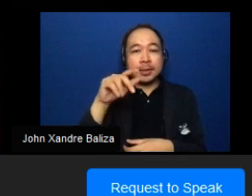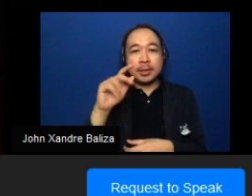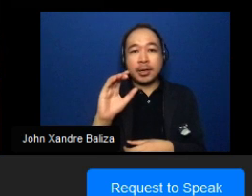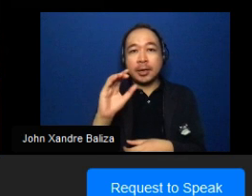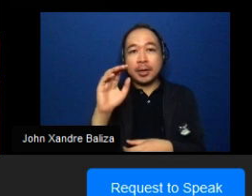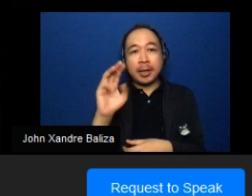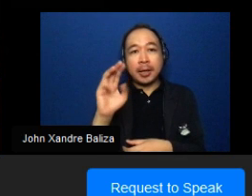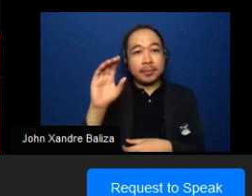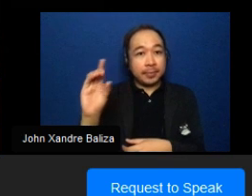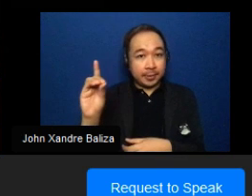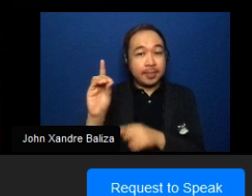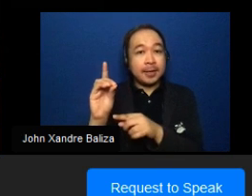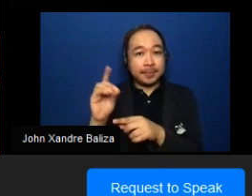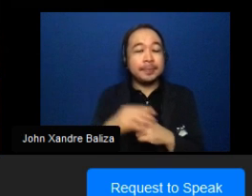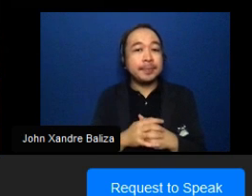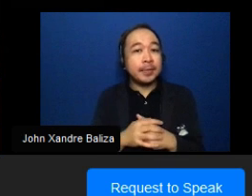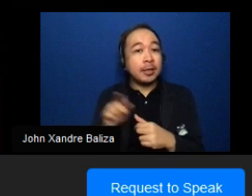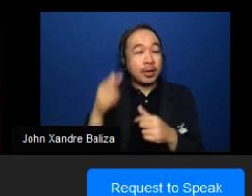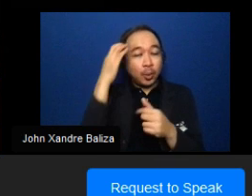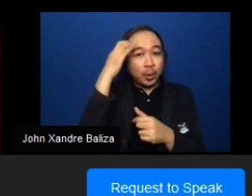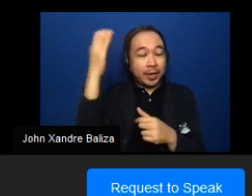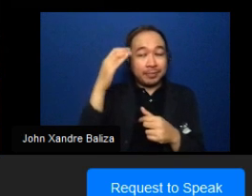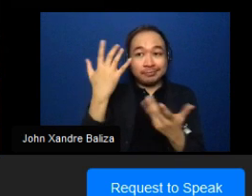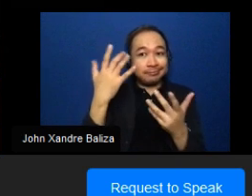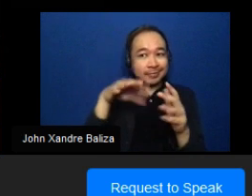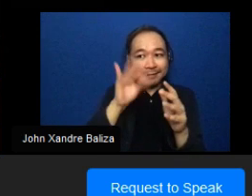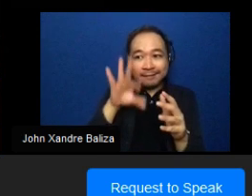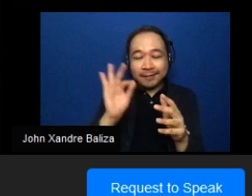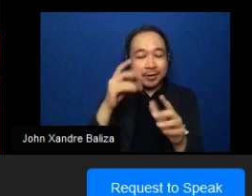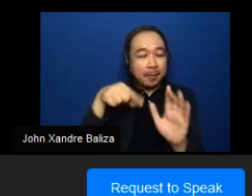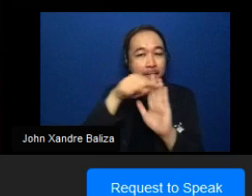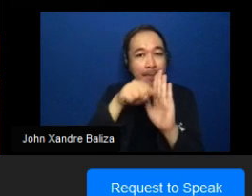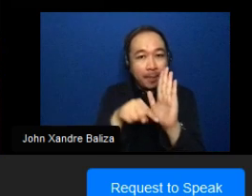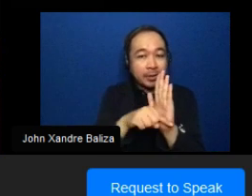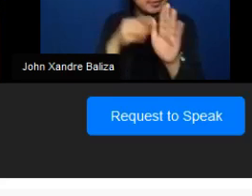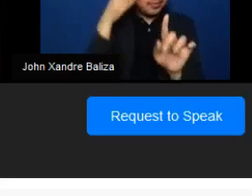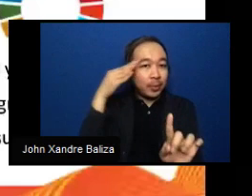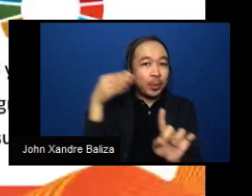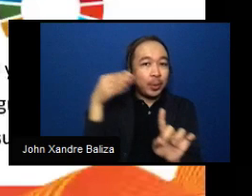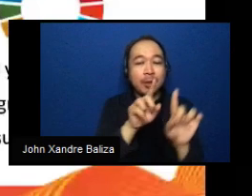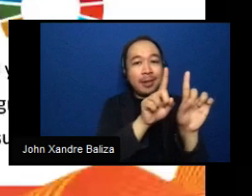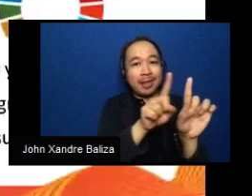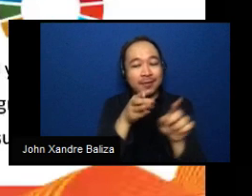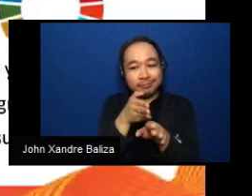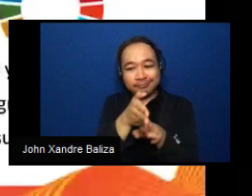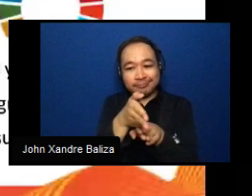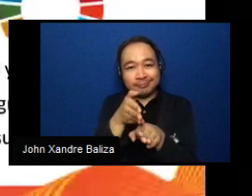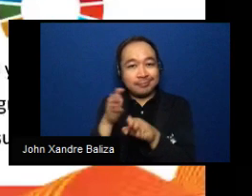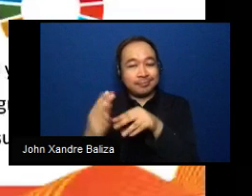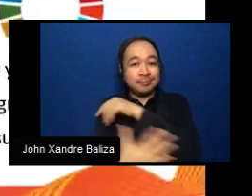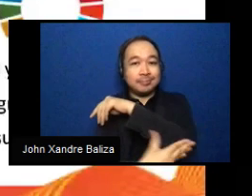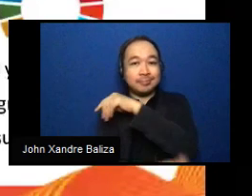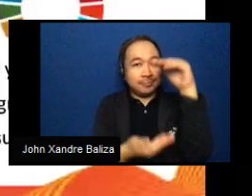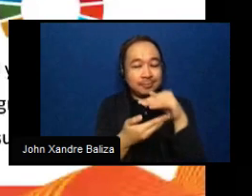the Ministerial Declaration, governments identified policy directions and priority actions in 11 areas: poverty eradication and employment, health,